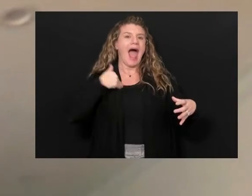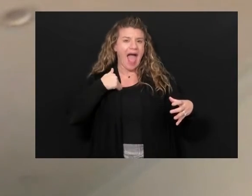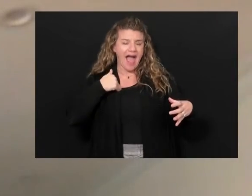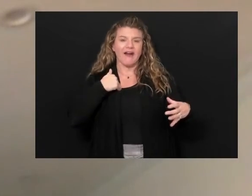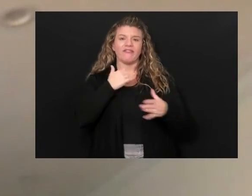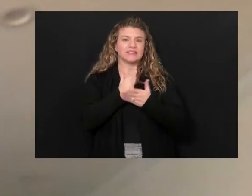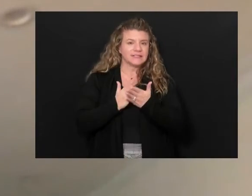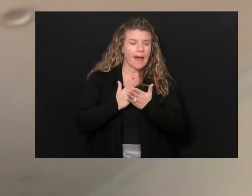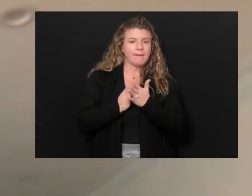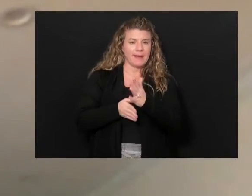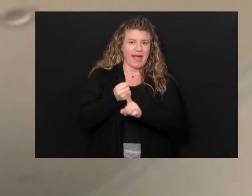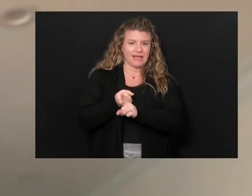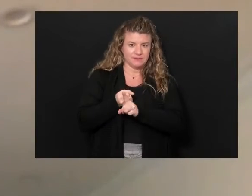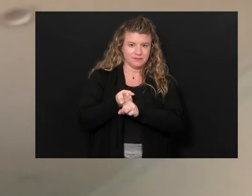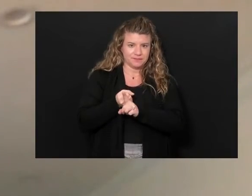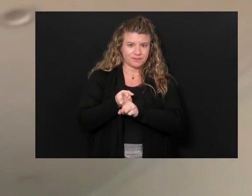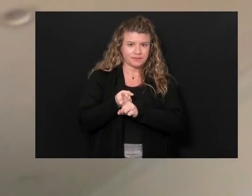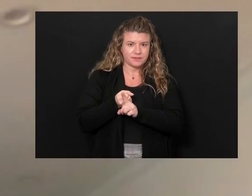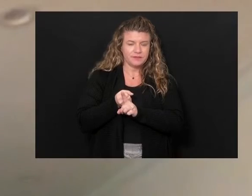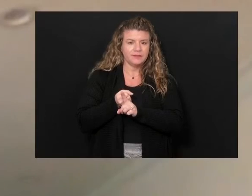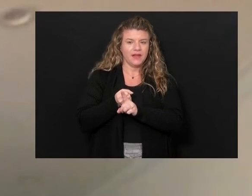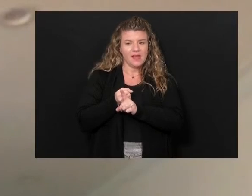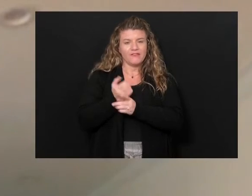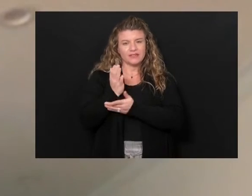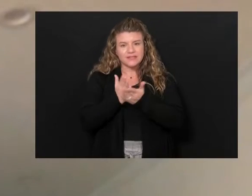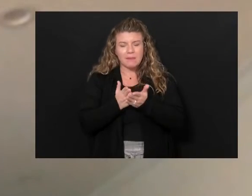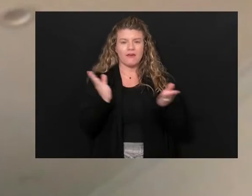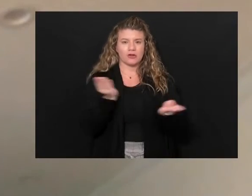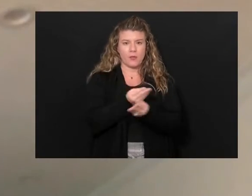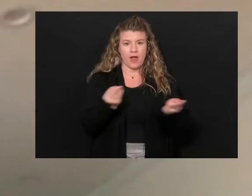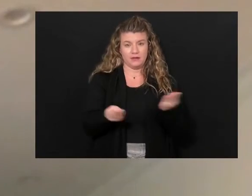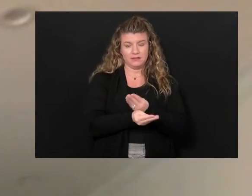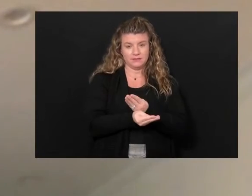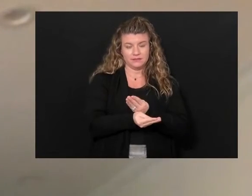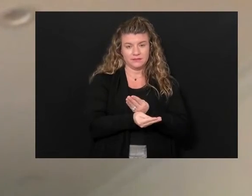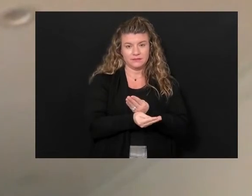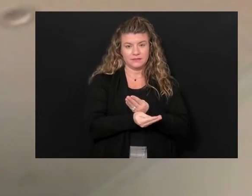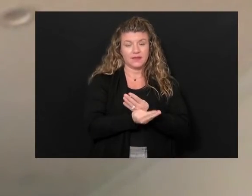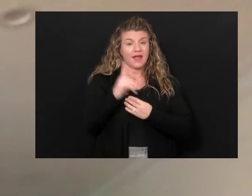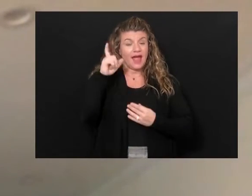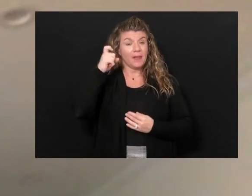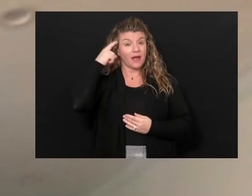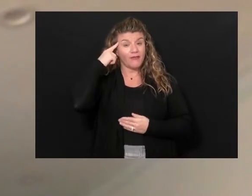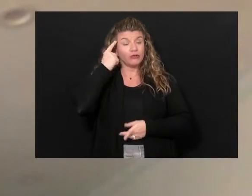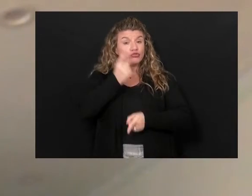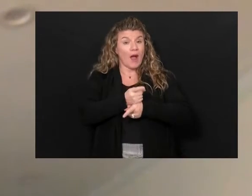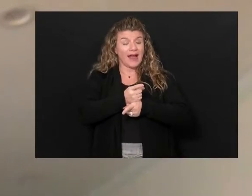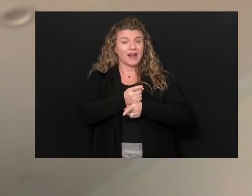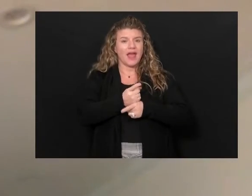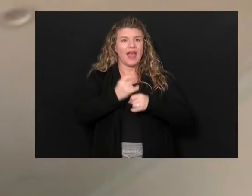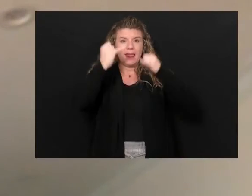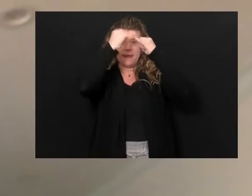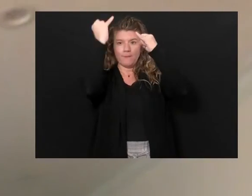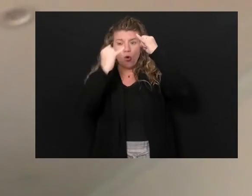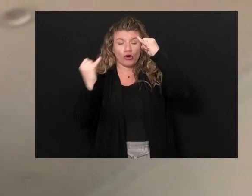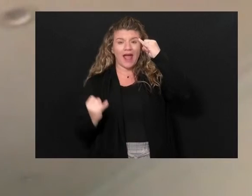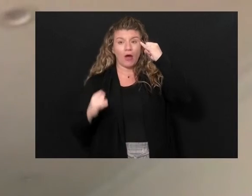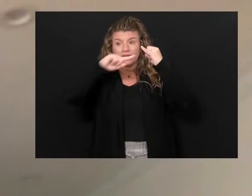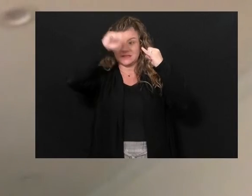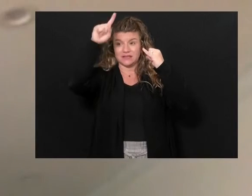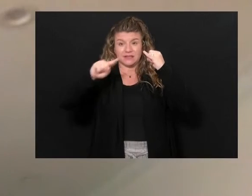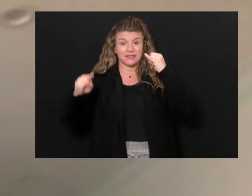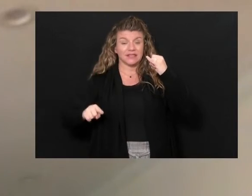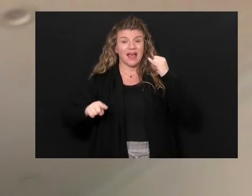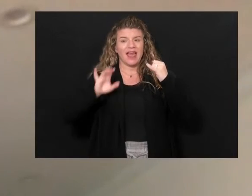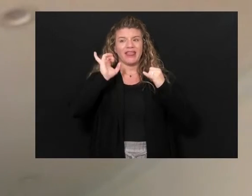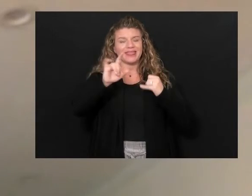have some impact at driving some of the spread. And the governor, I think, is right that the border counties is really a reasonable